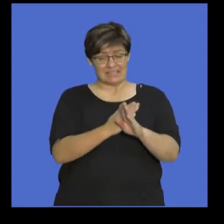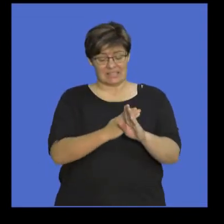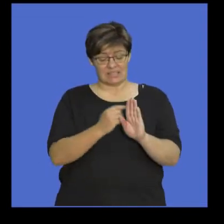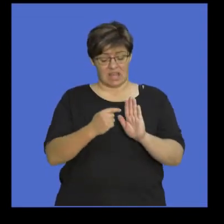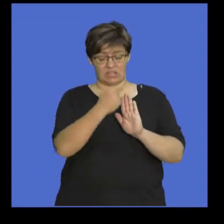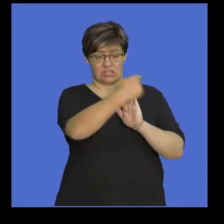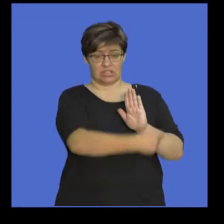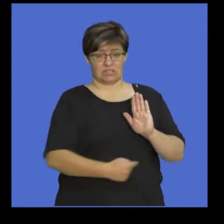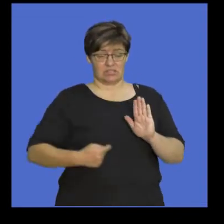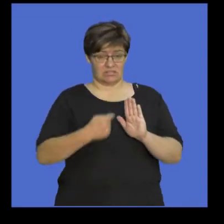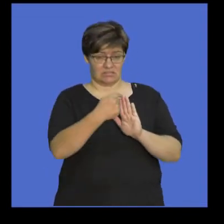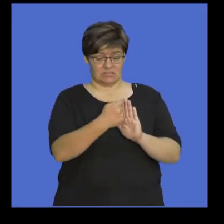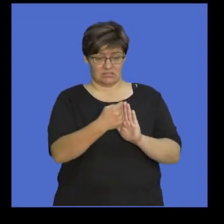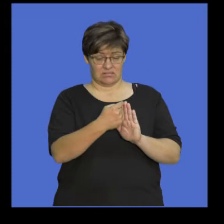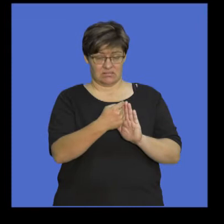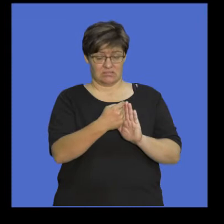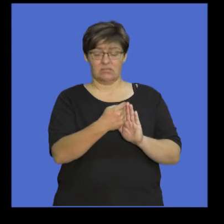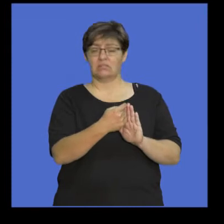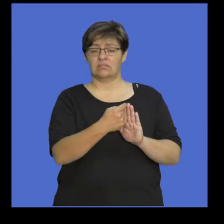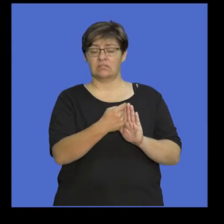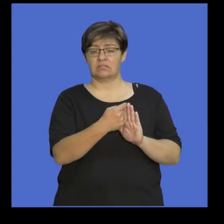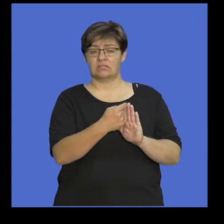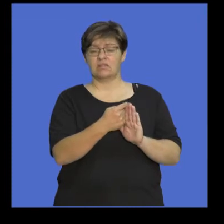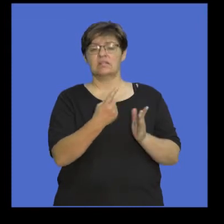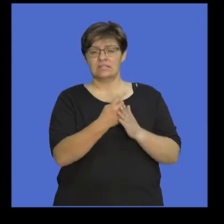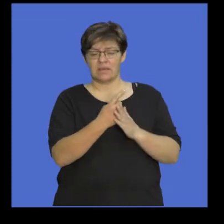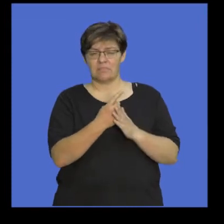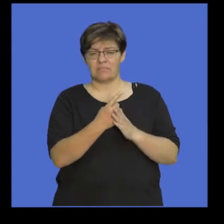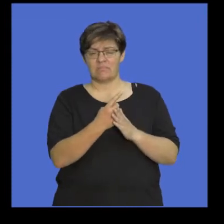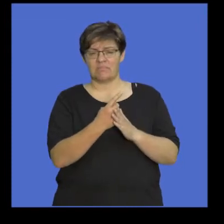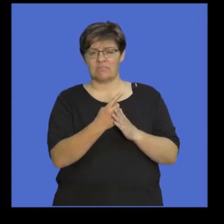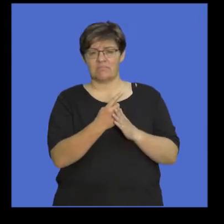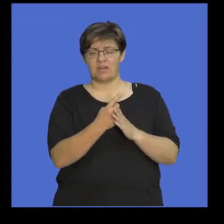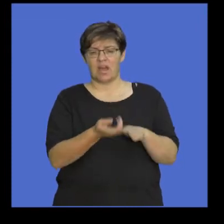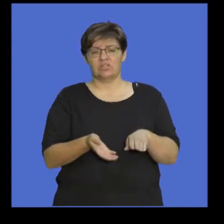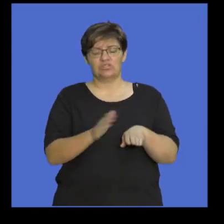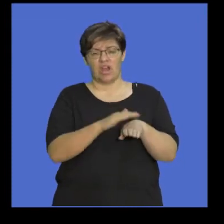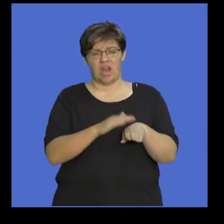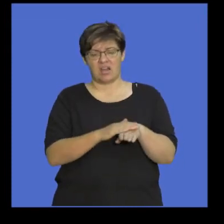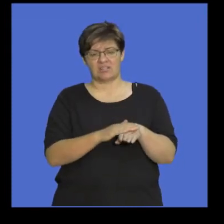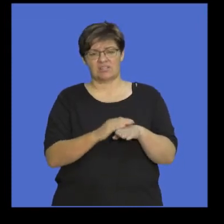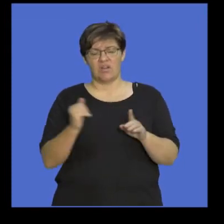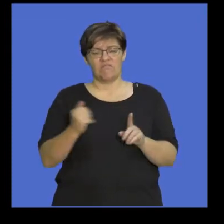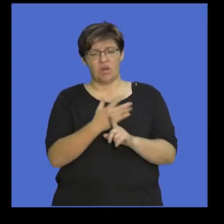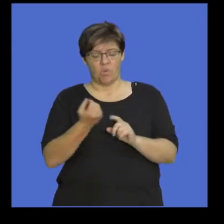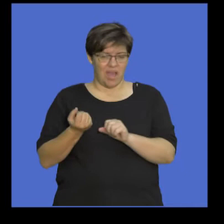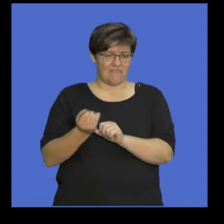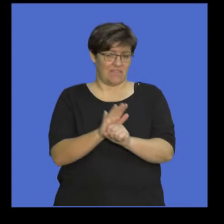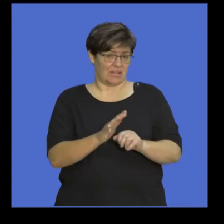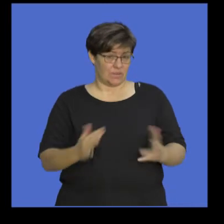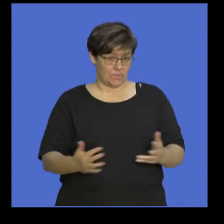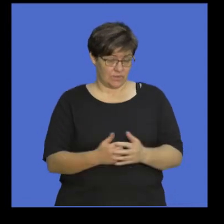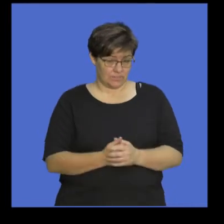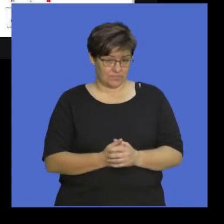is also an indication of how the flow of charge is affected in a simple circuit. Now let's go to